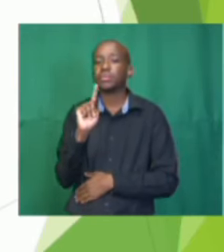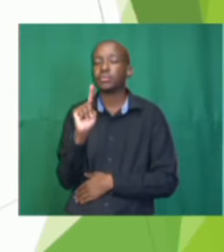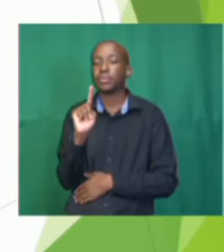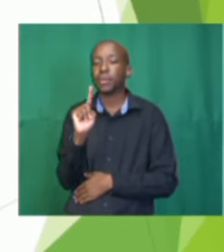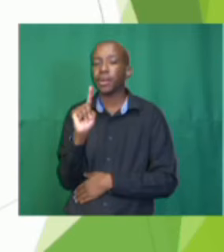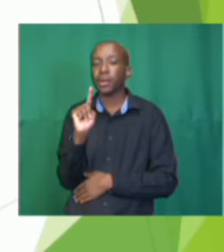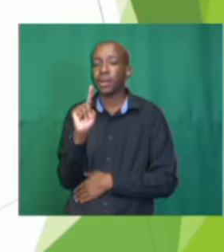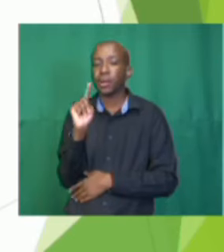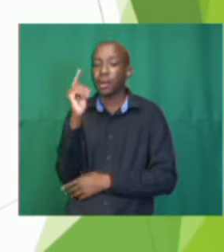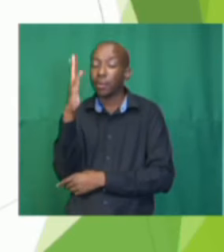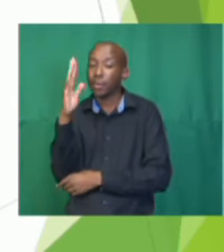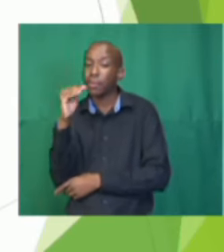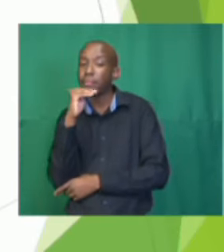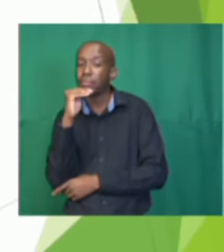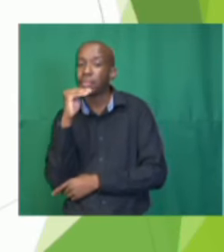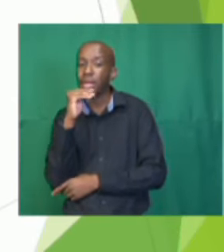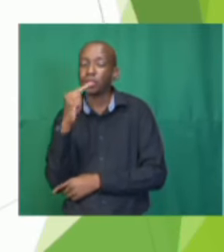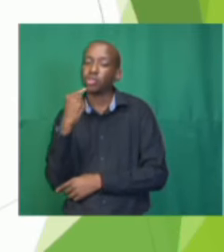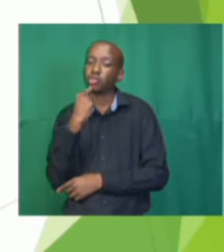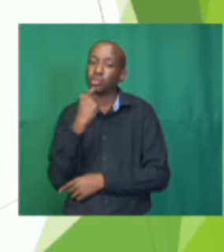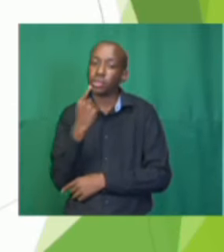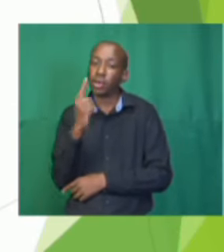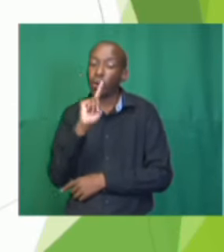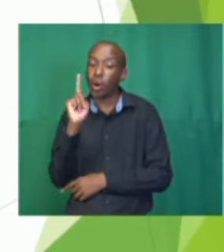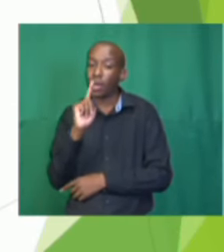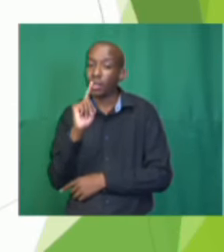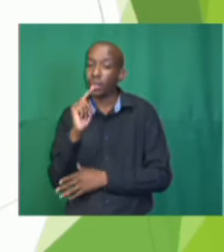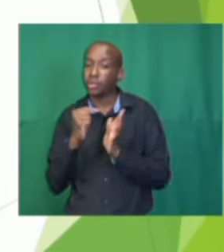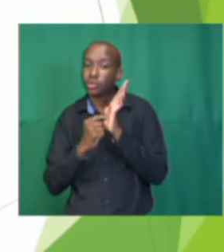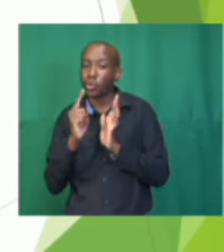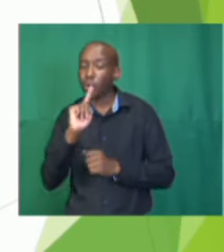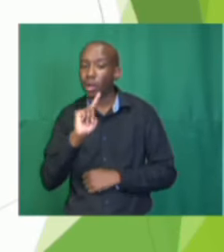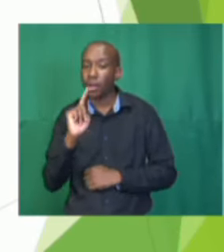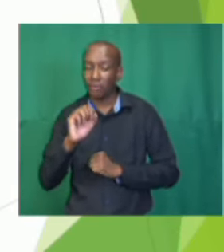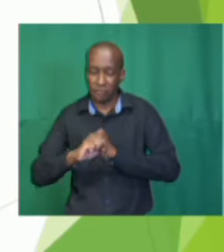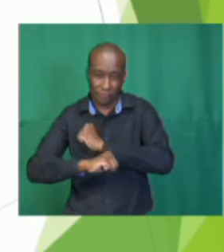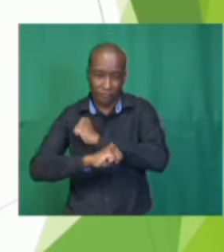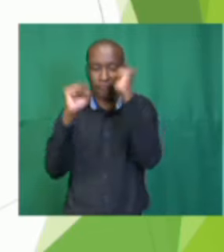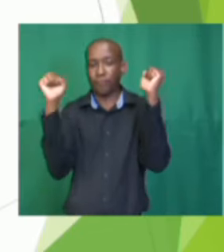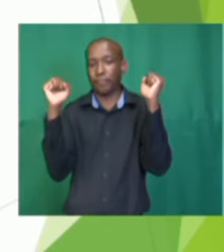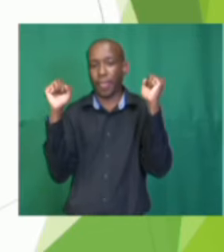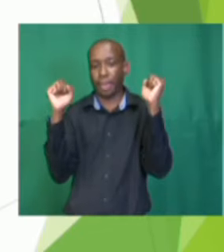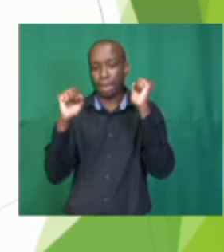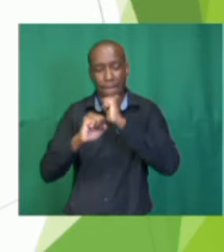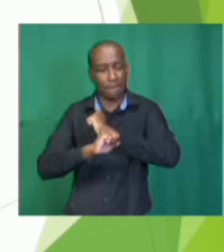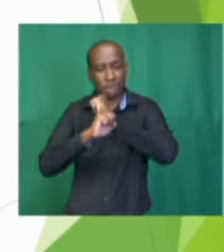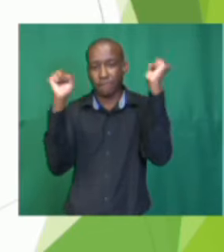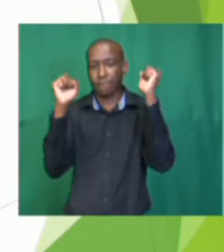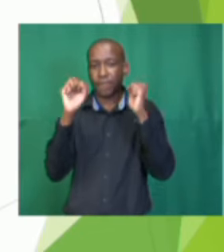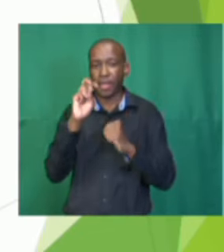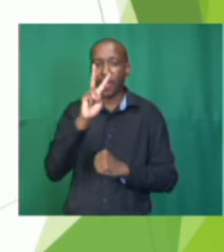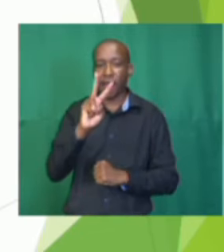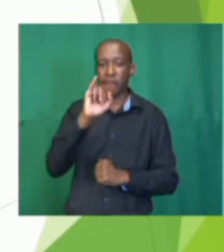That is a sign of victory. That is why this is even called a triumphant entry. It's